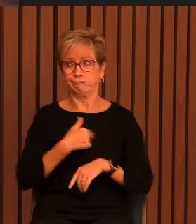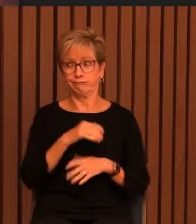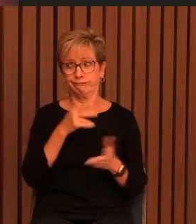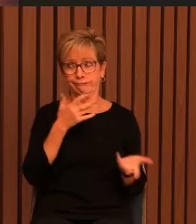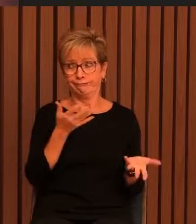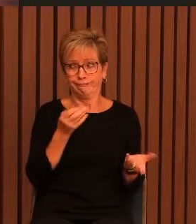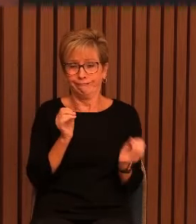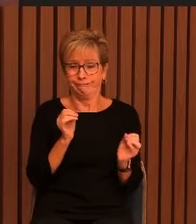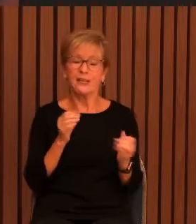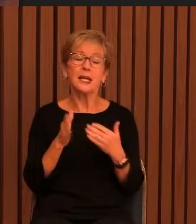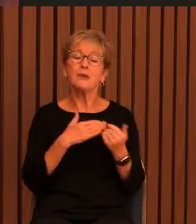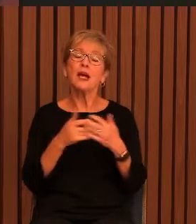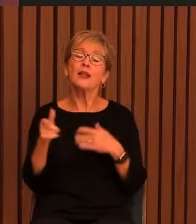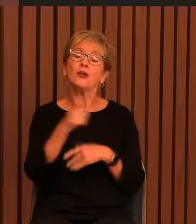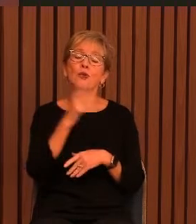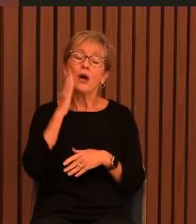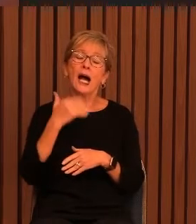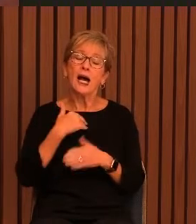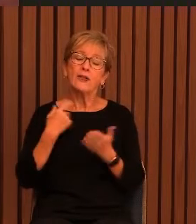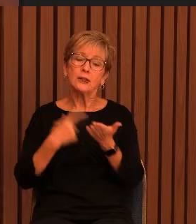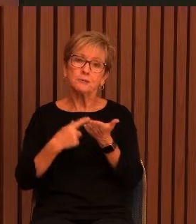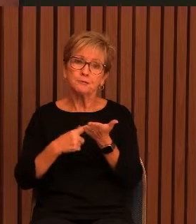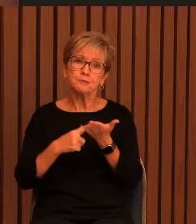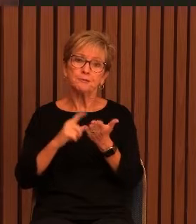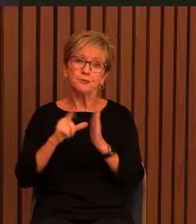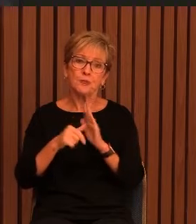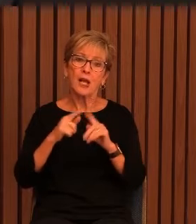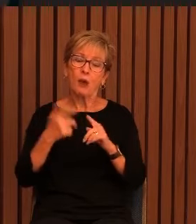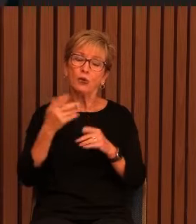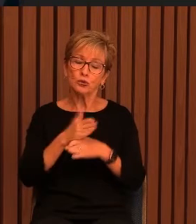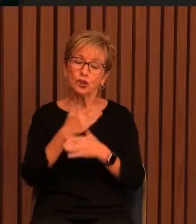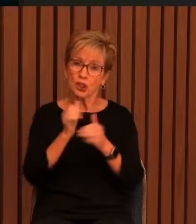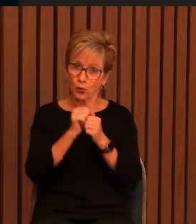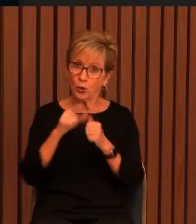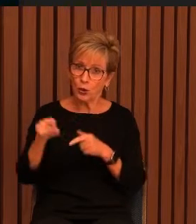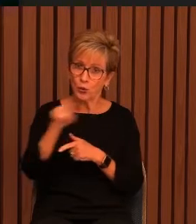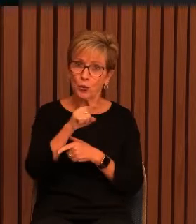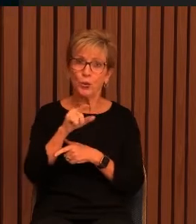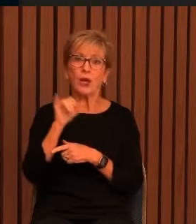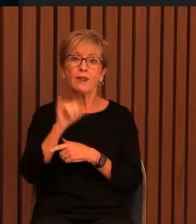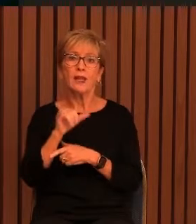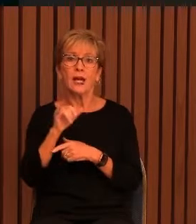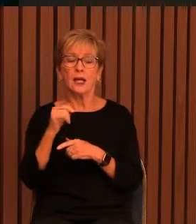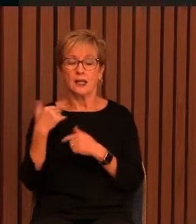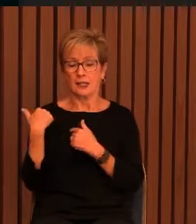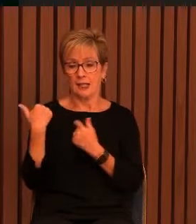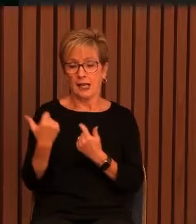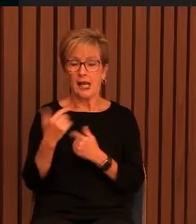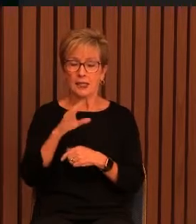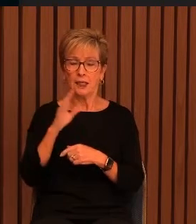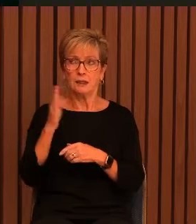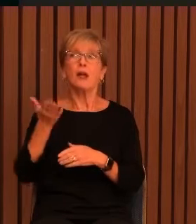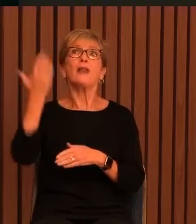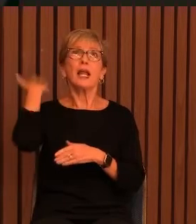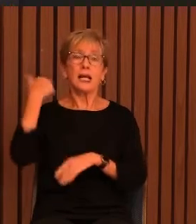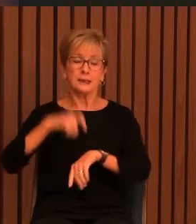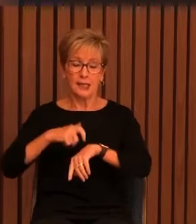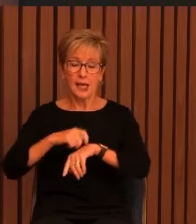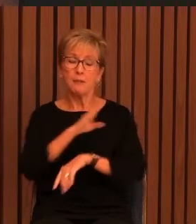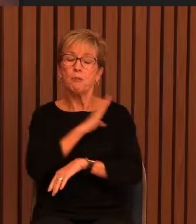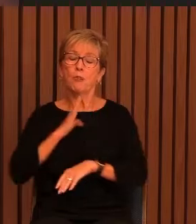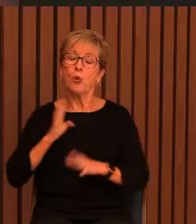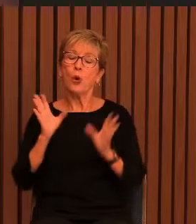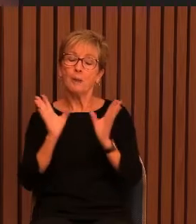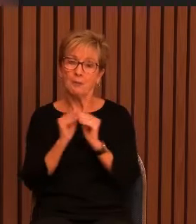I think you guys are going to have a conversation, but one thing that we did want to share with you all from the last board meeting, after we had some